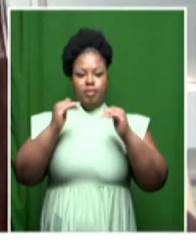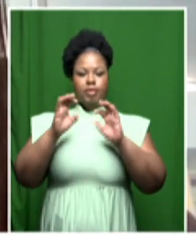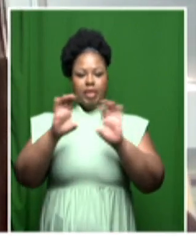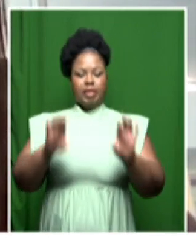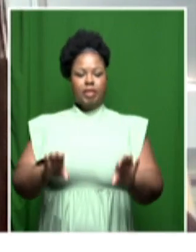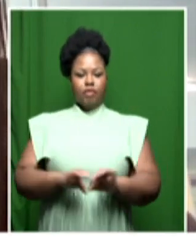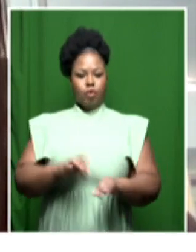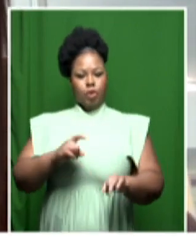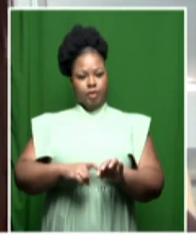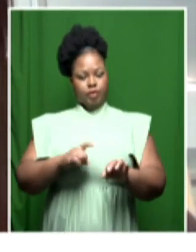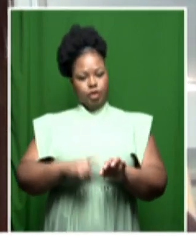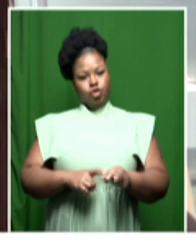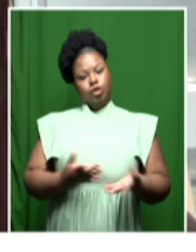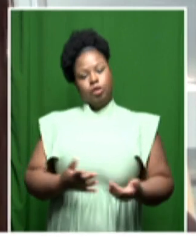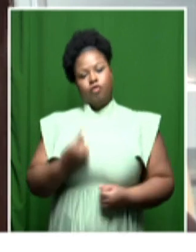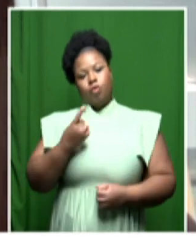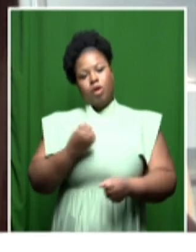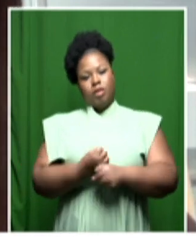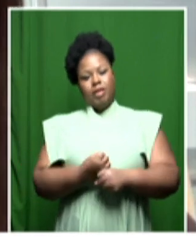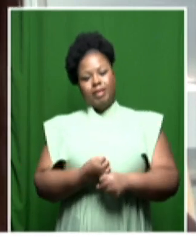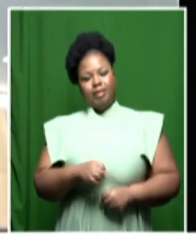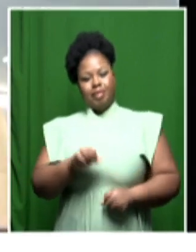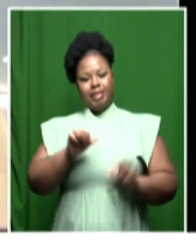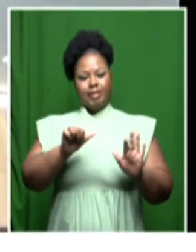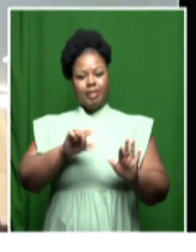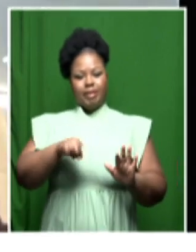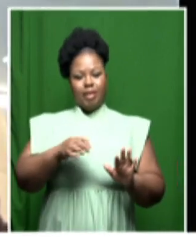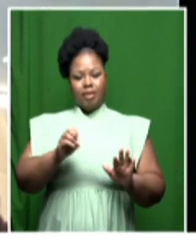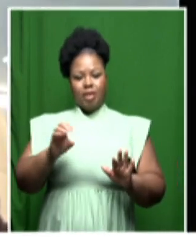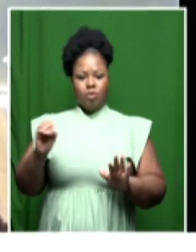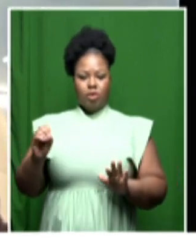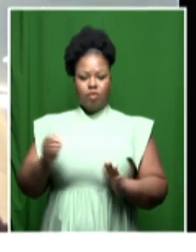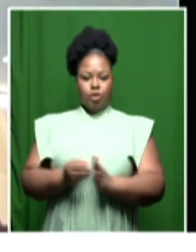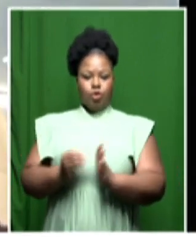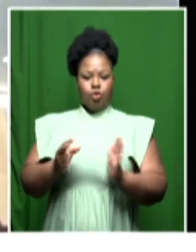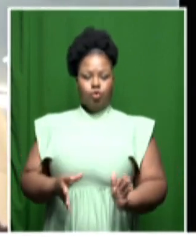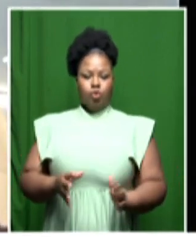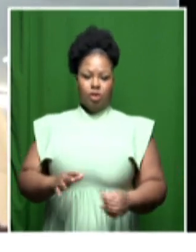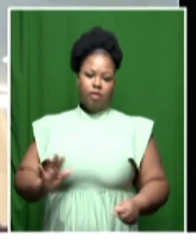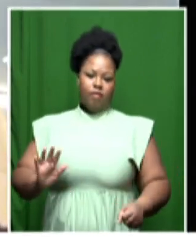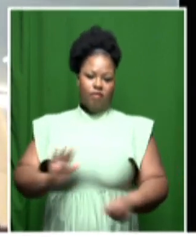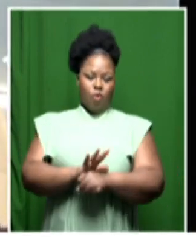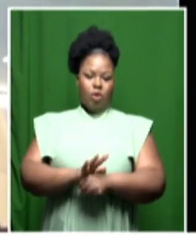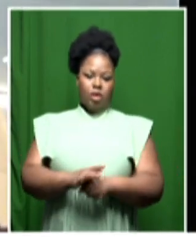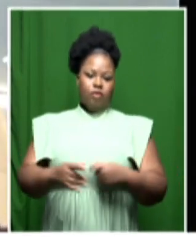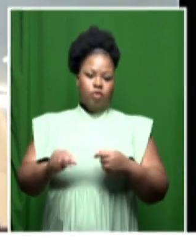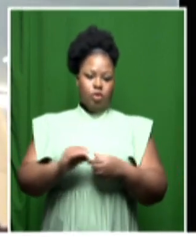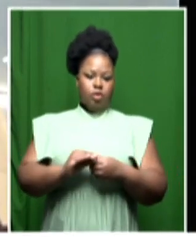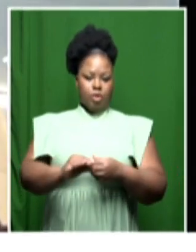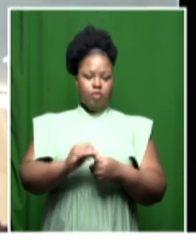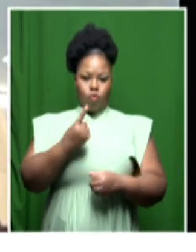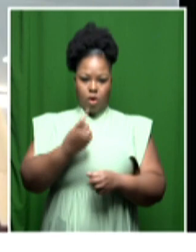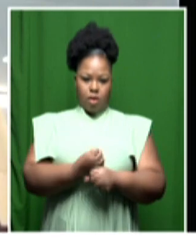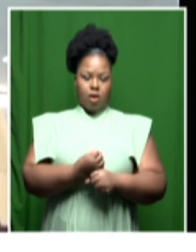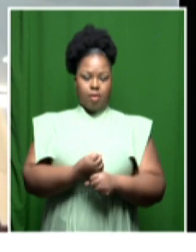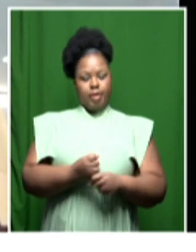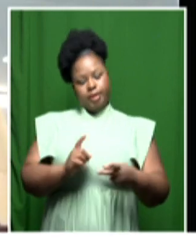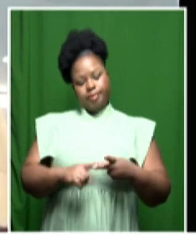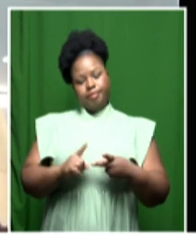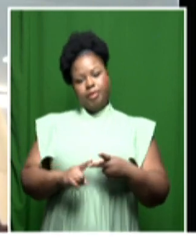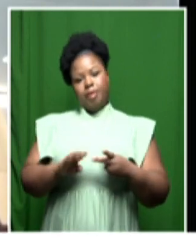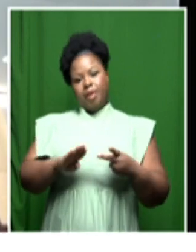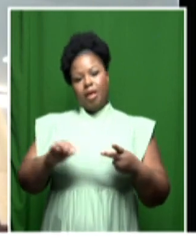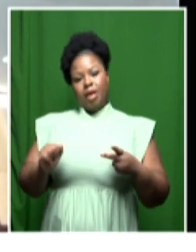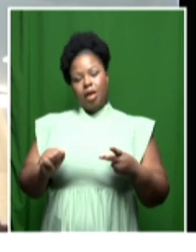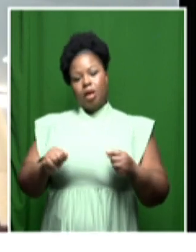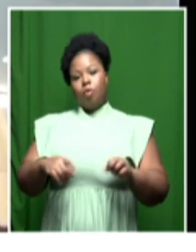certificate qualification, which runs for a year, we're looking at 6,000 Rand to get a student fully sponsored for the entire year. If you're looking at a